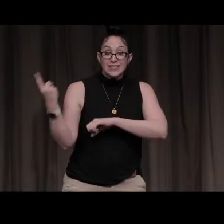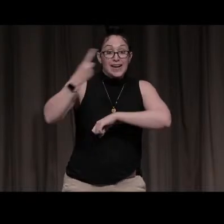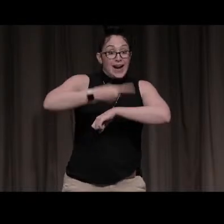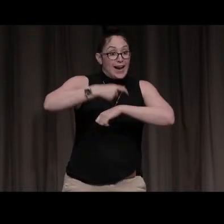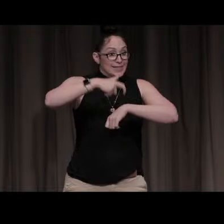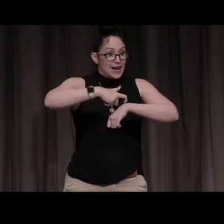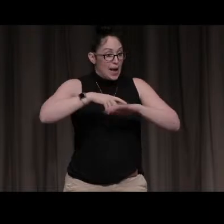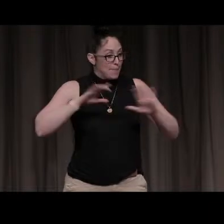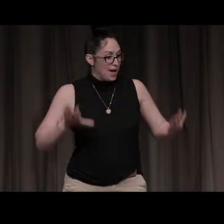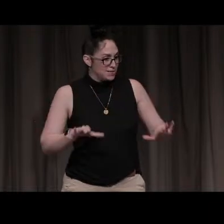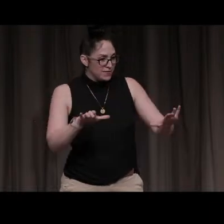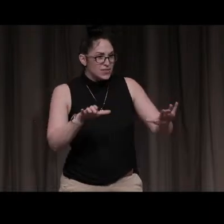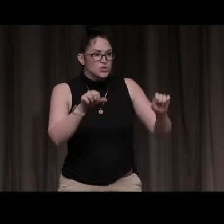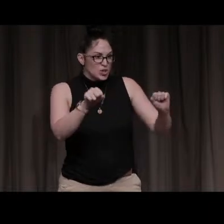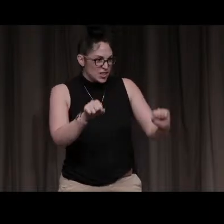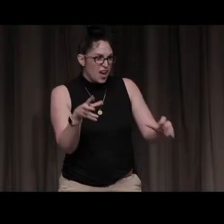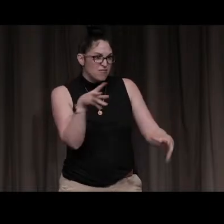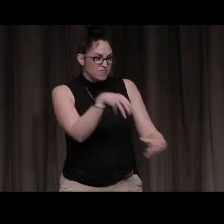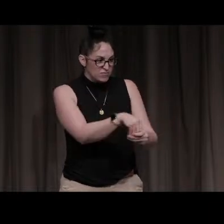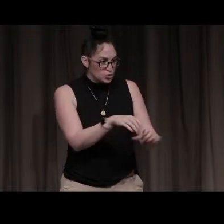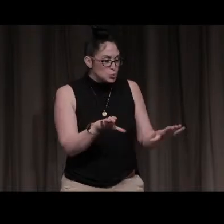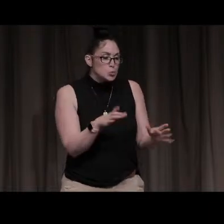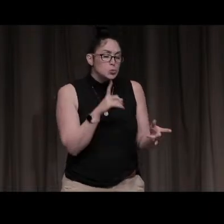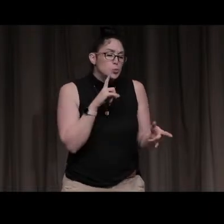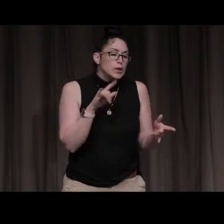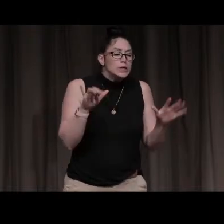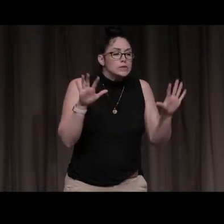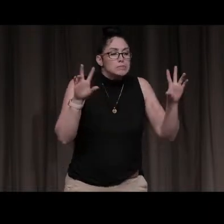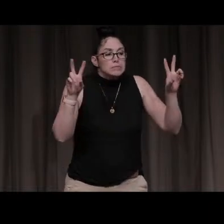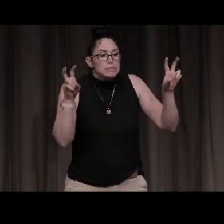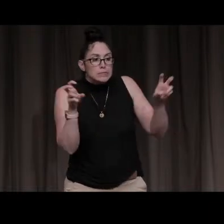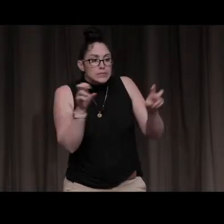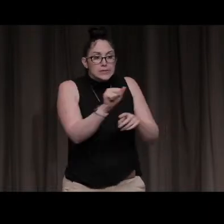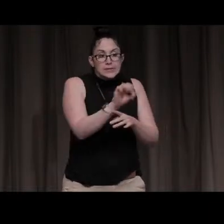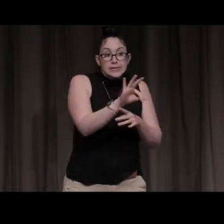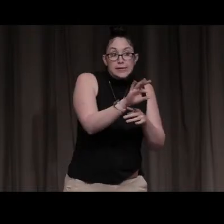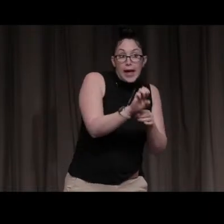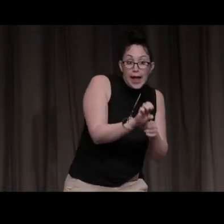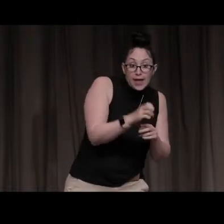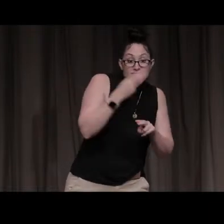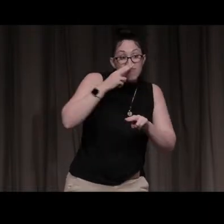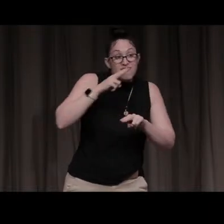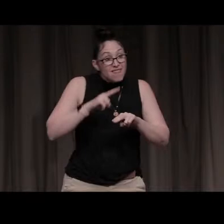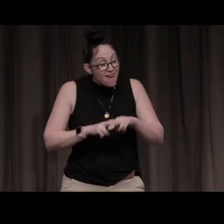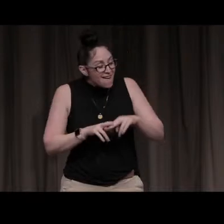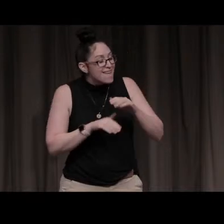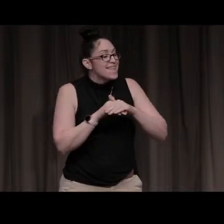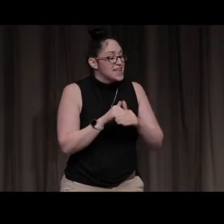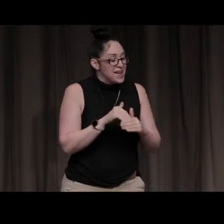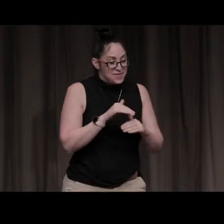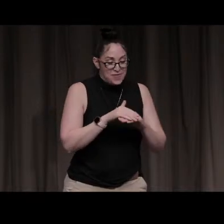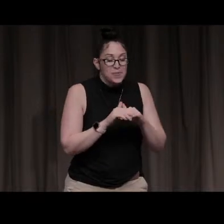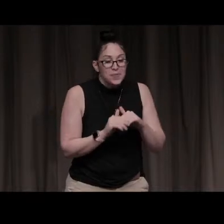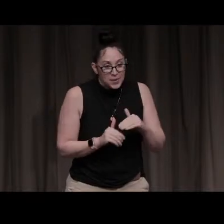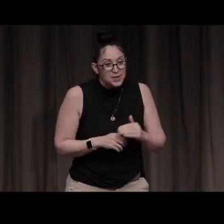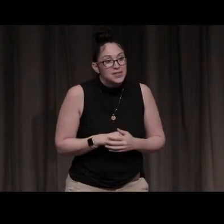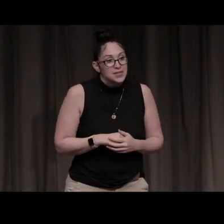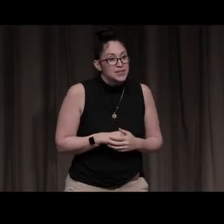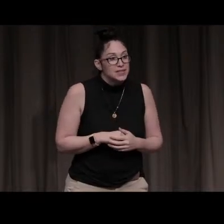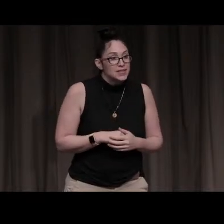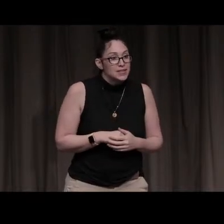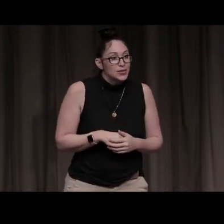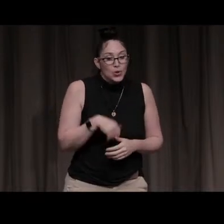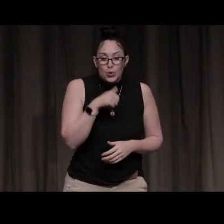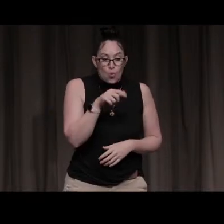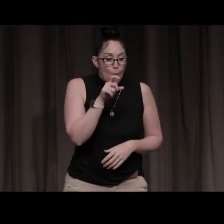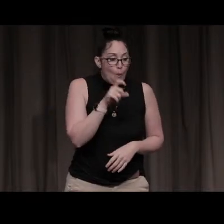there that are really safe, they're really fun, and that are comfortable. Like, you don't necessarily have